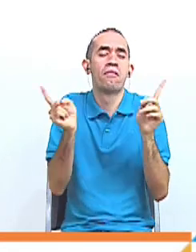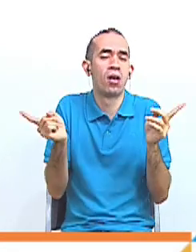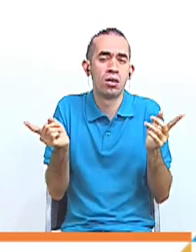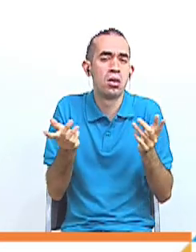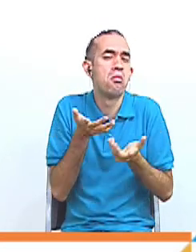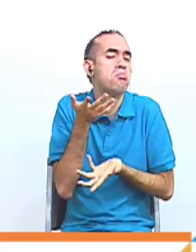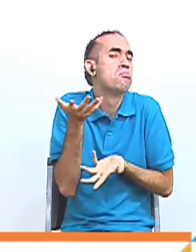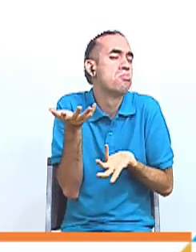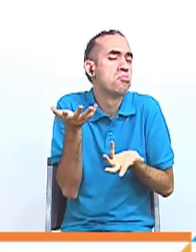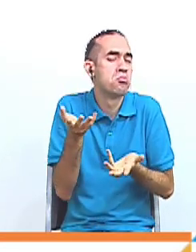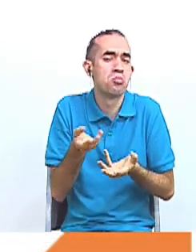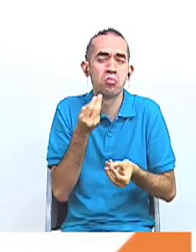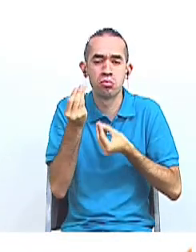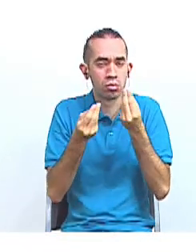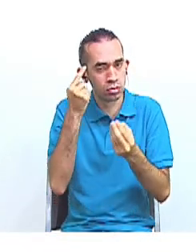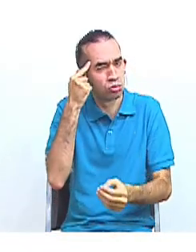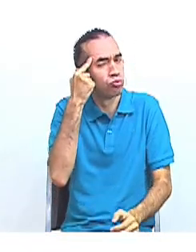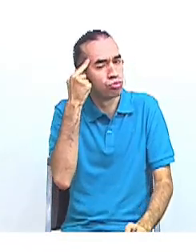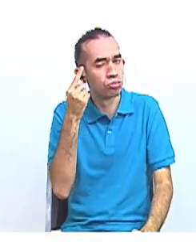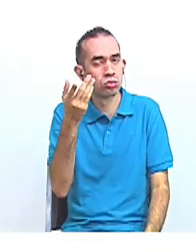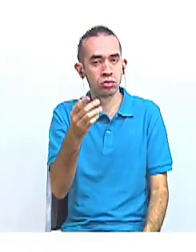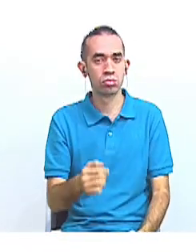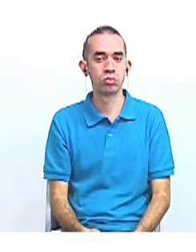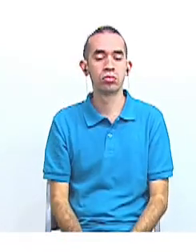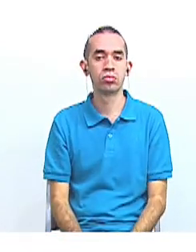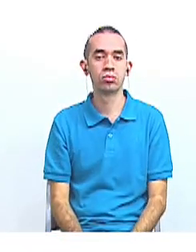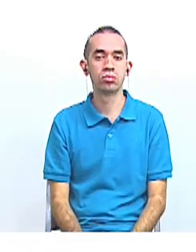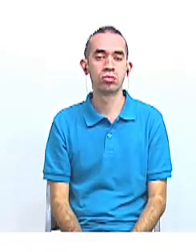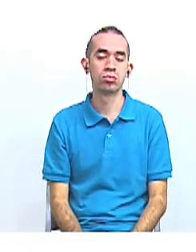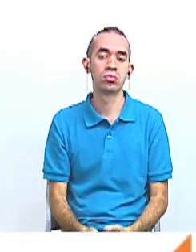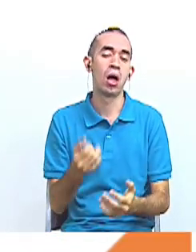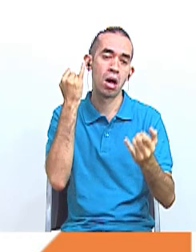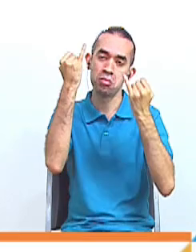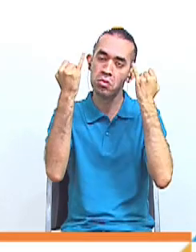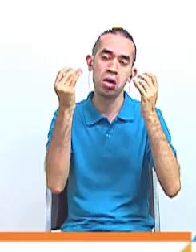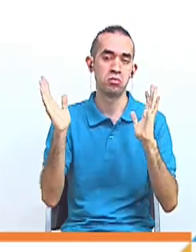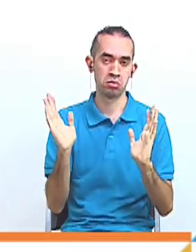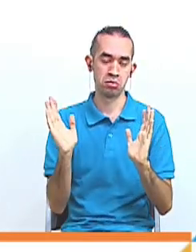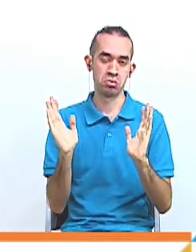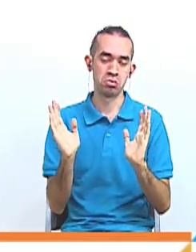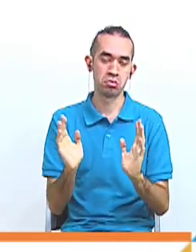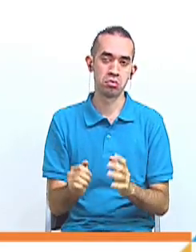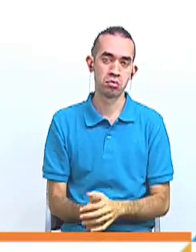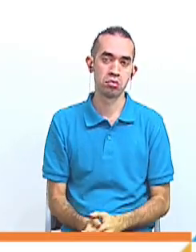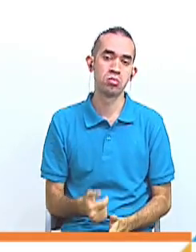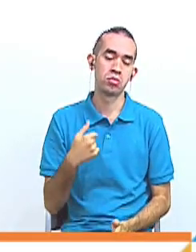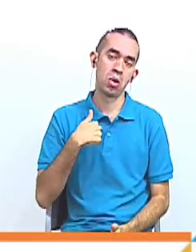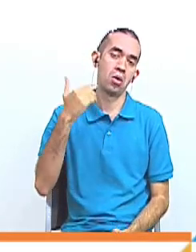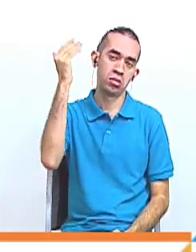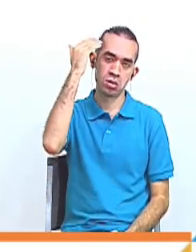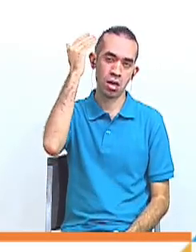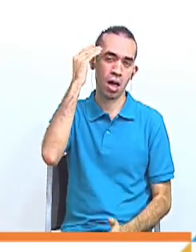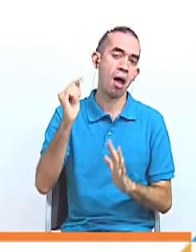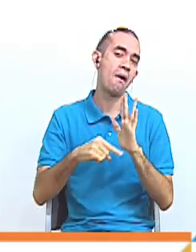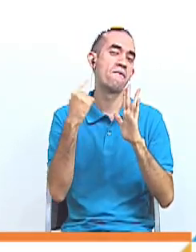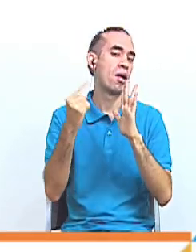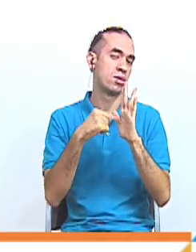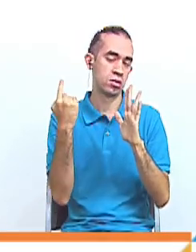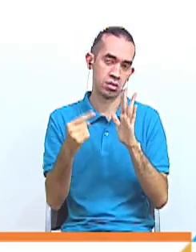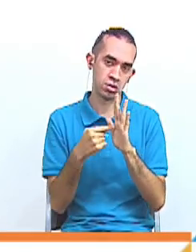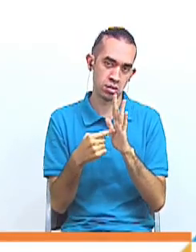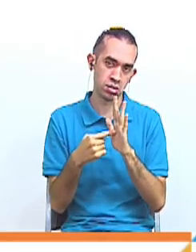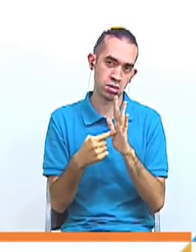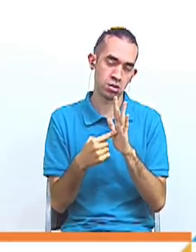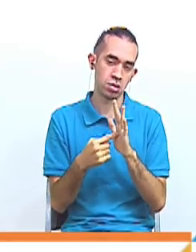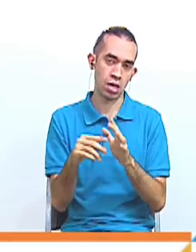Okay? Think about that. I have some ideas. I know that sometimes we are sitting in front